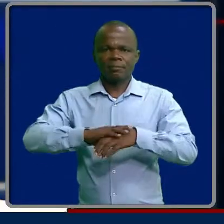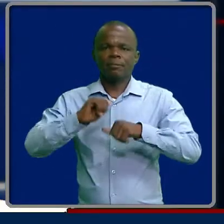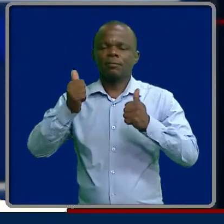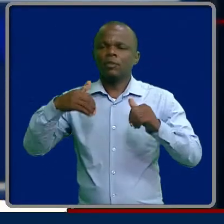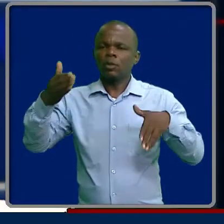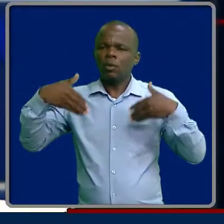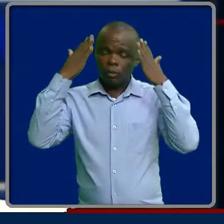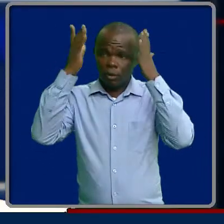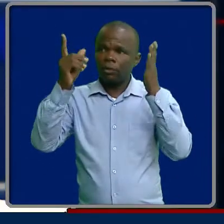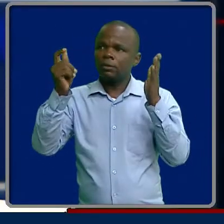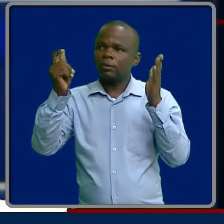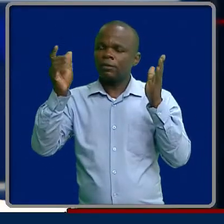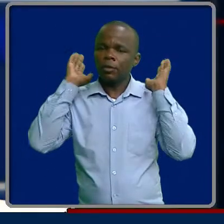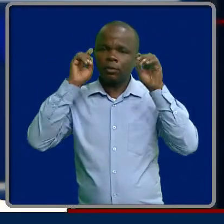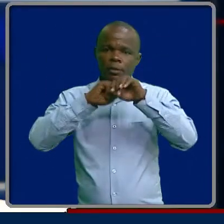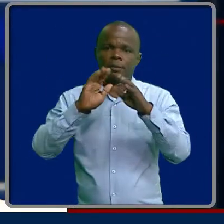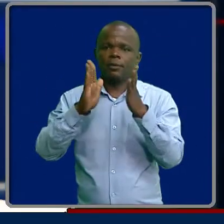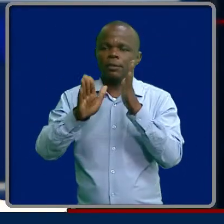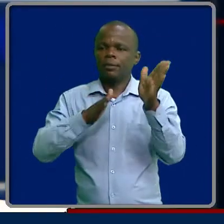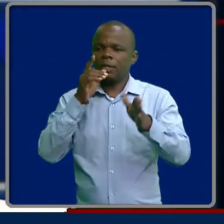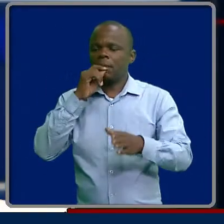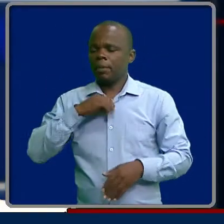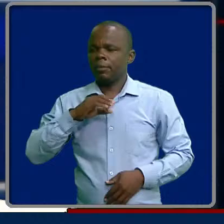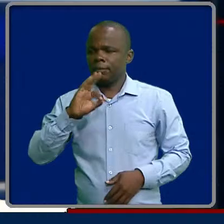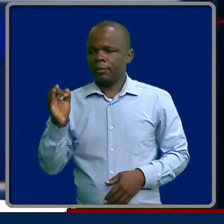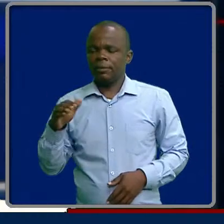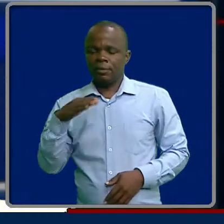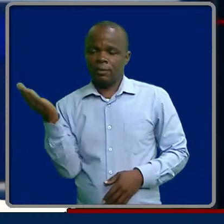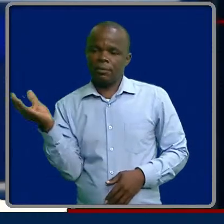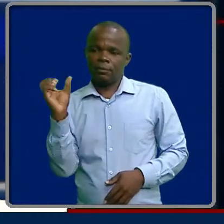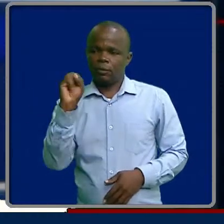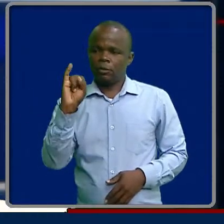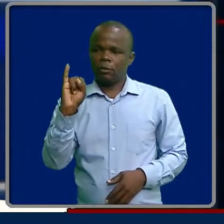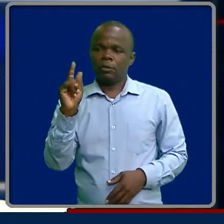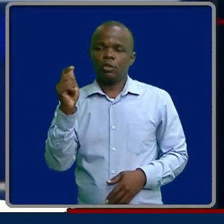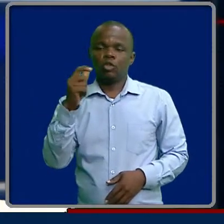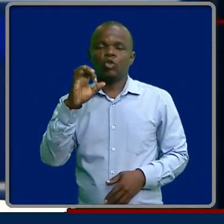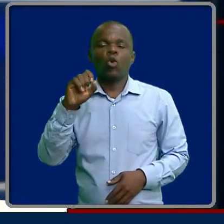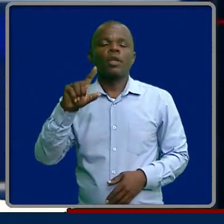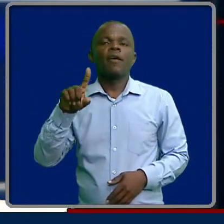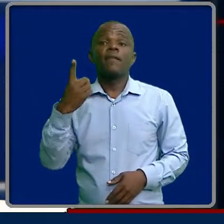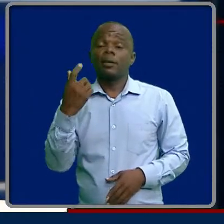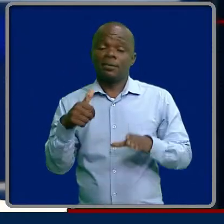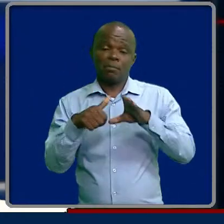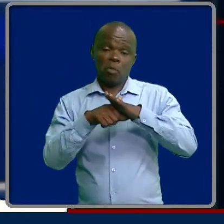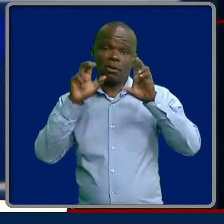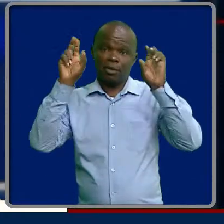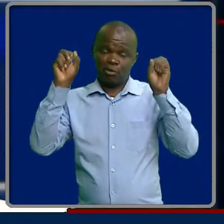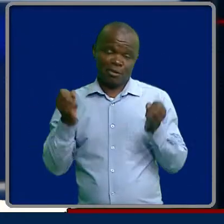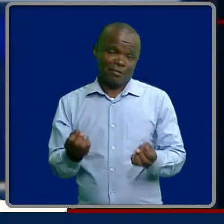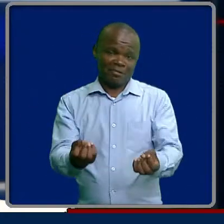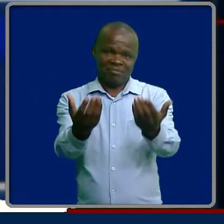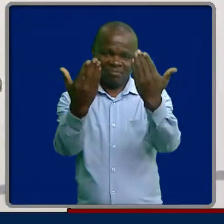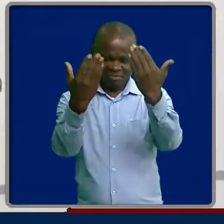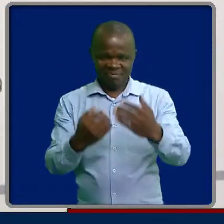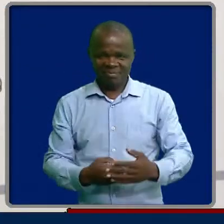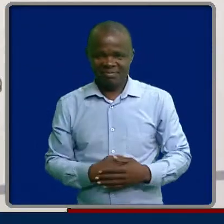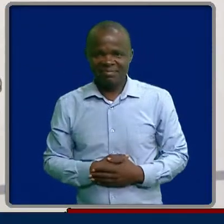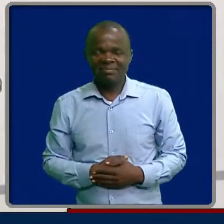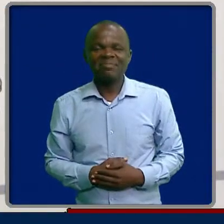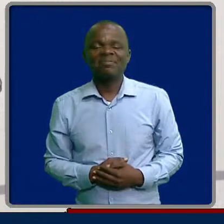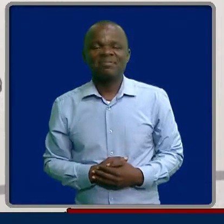You're watching Eswatini TV News at 10. I'm Natsile Sitole alongside Stilo Gunene. First, here's a look at our headlining stories tonight.